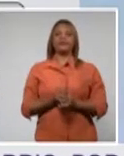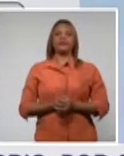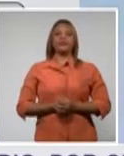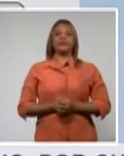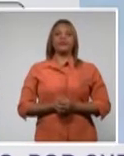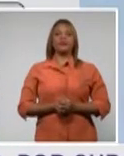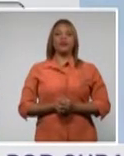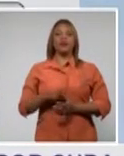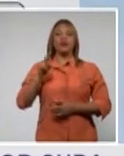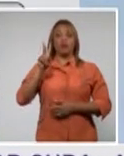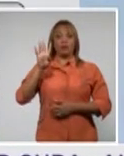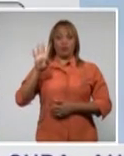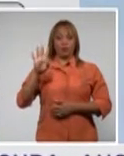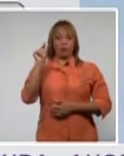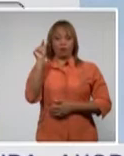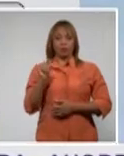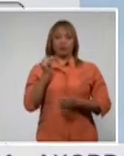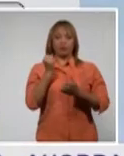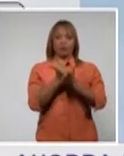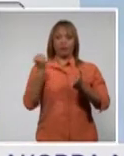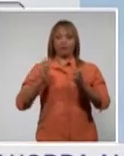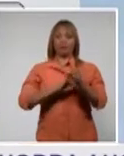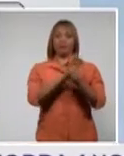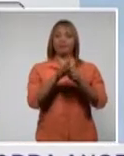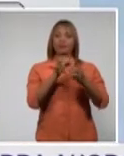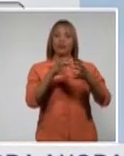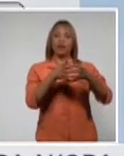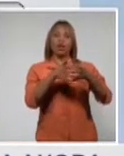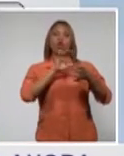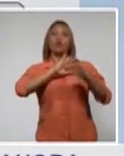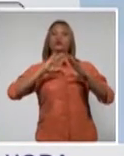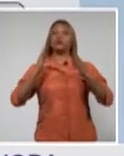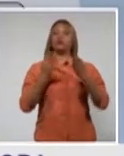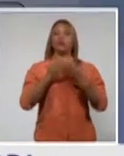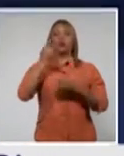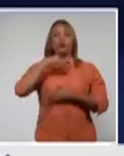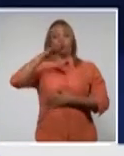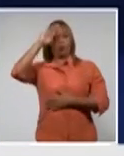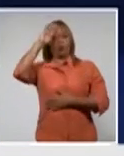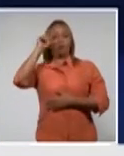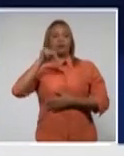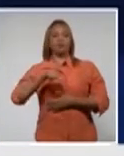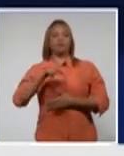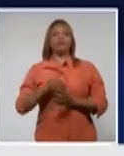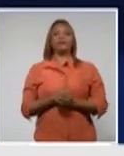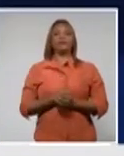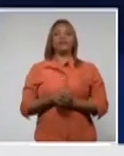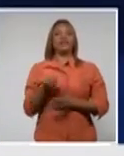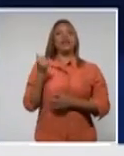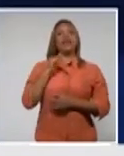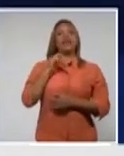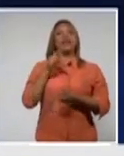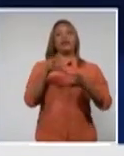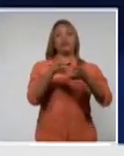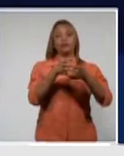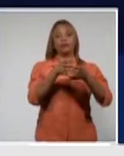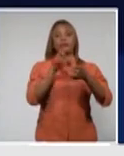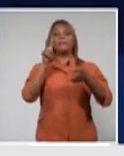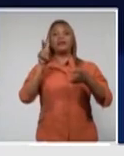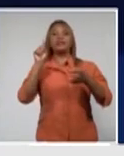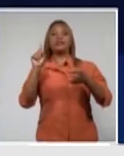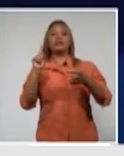Of the 24 positive cases diagnosed yesterday, all are Cubans. Of